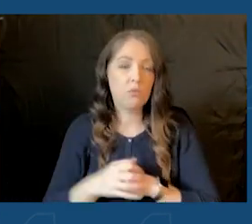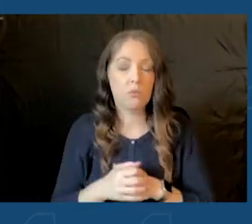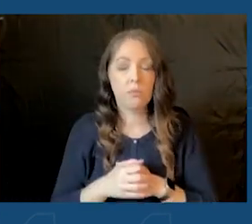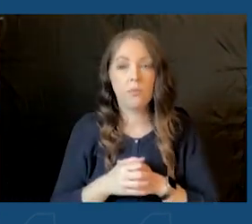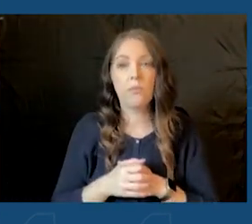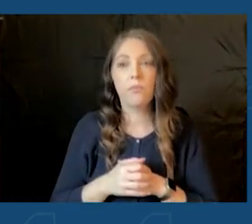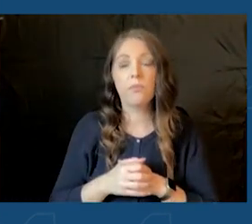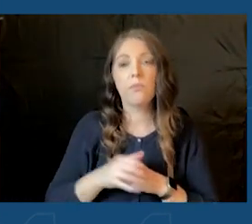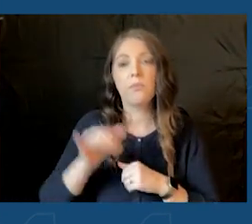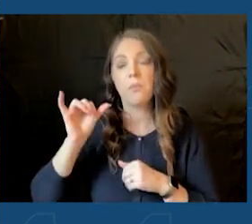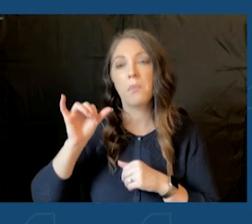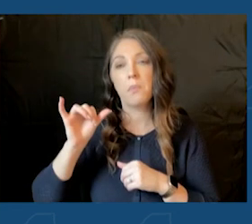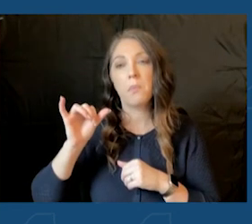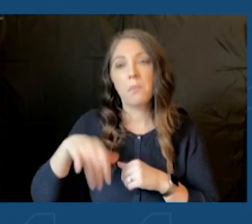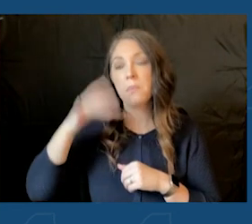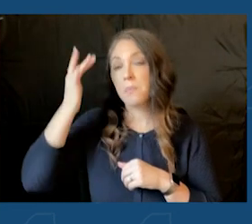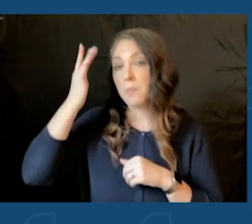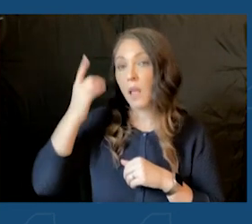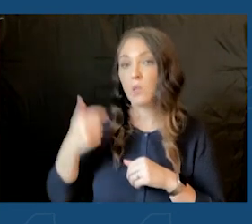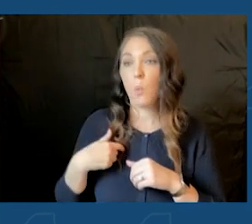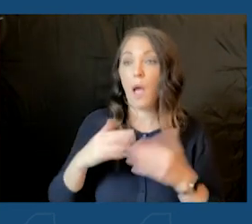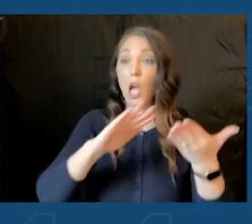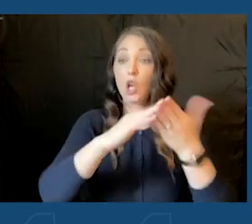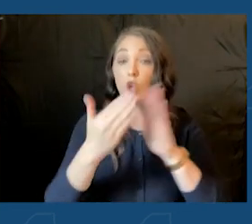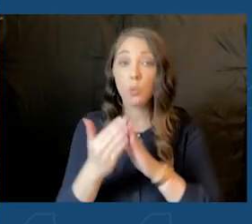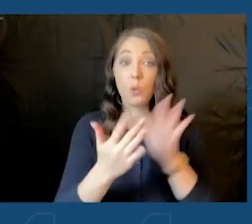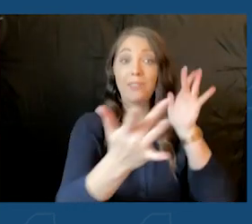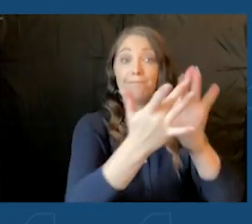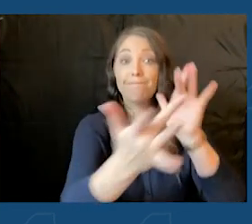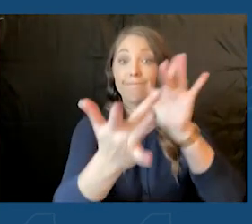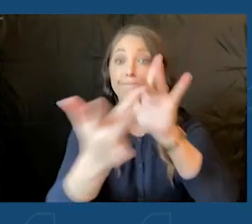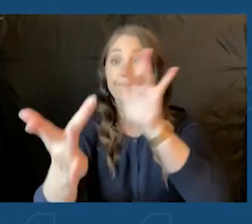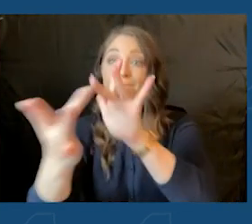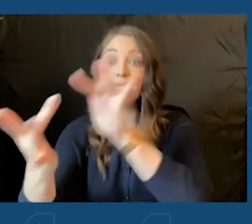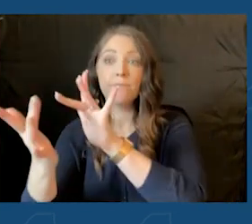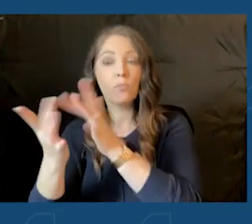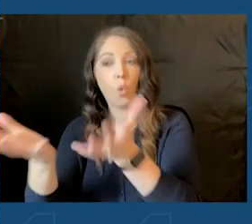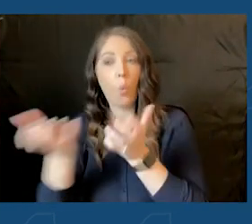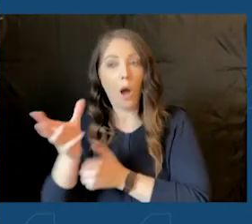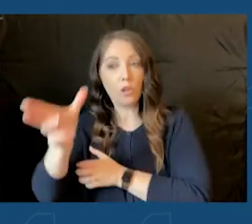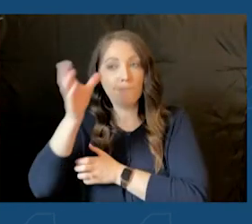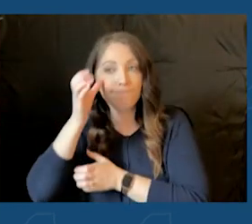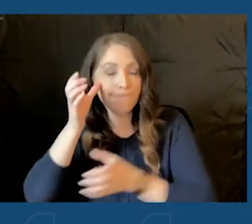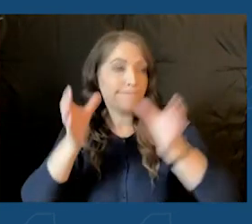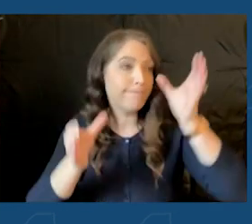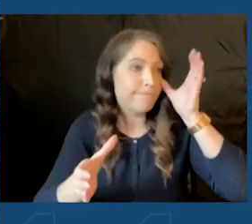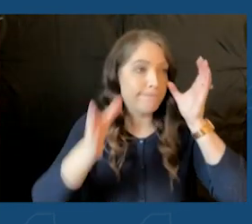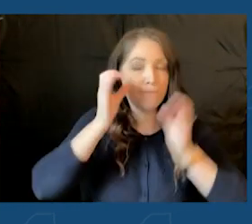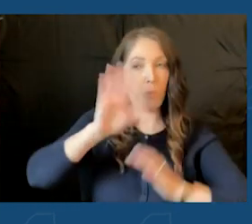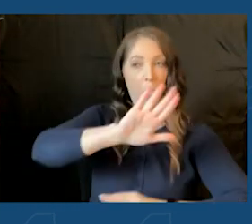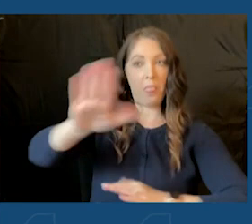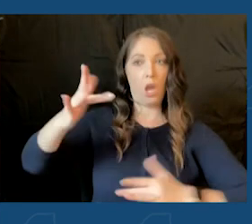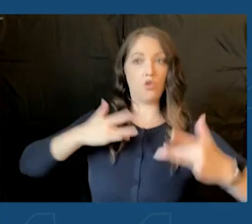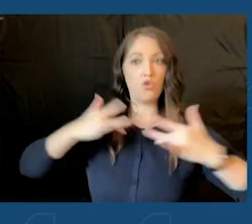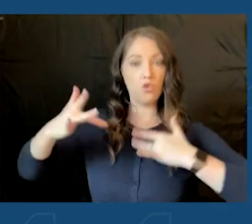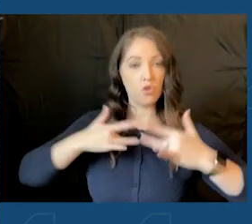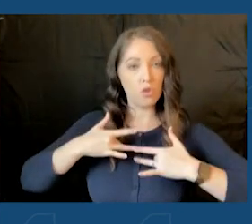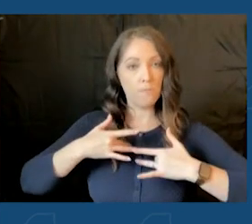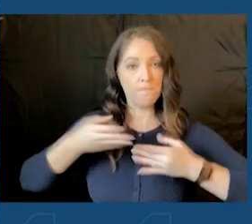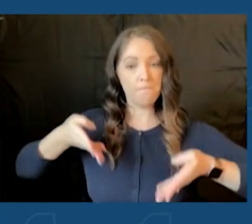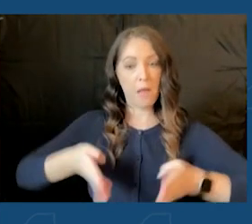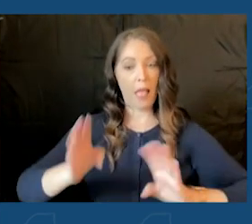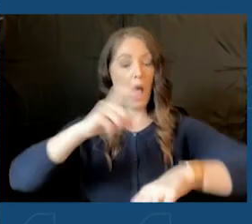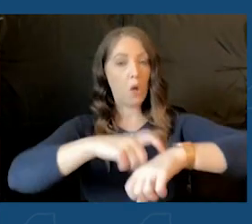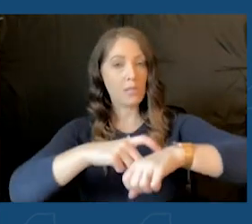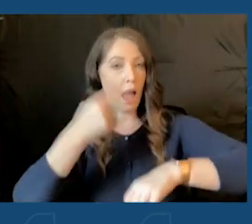an extraordinary amount of community outreach to hear the voices from the people in the Bronx, hear their concerns, and leave us the time we need to address them. And that's what